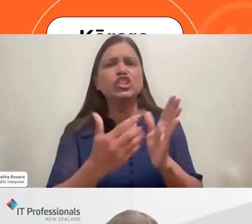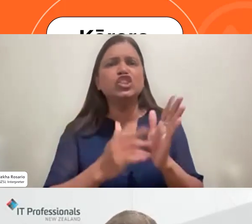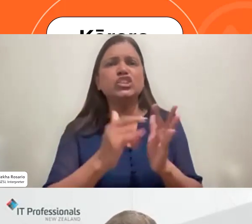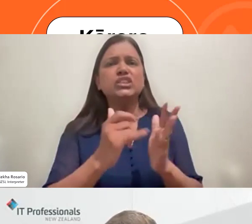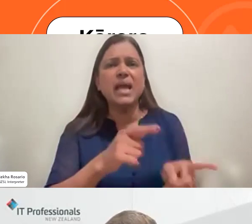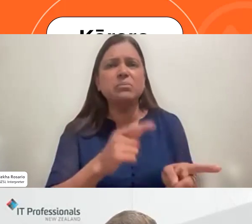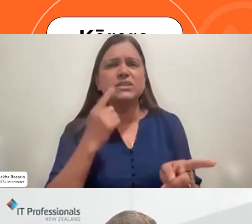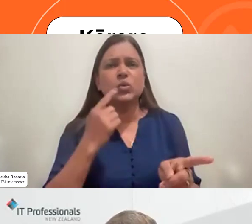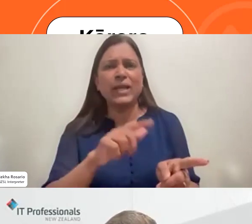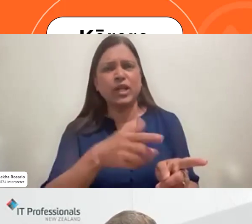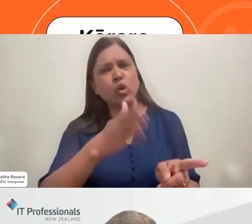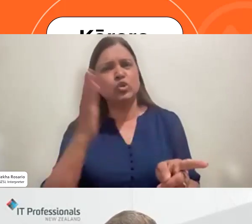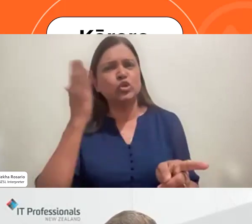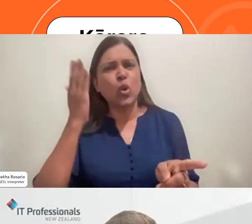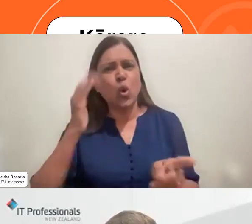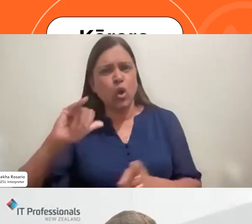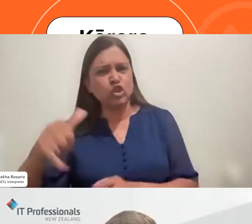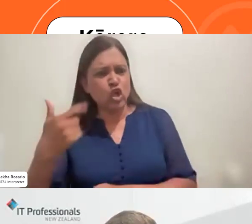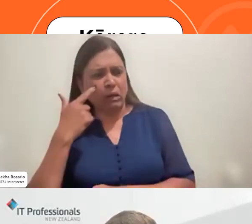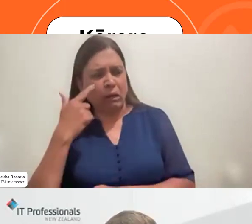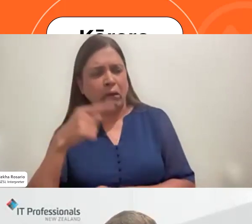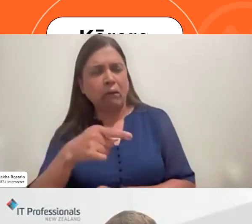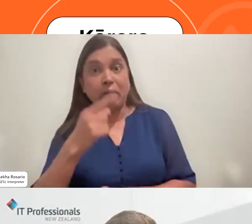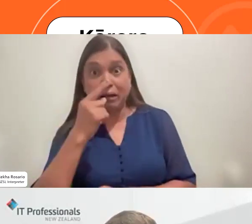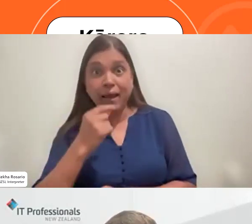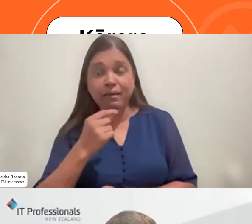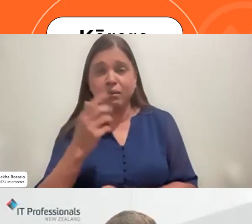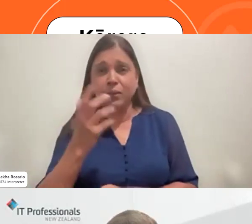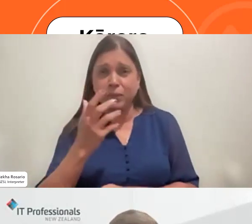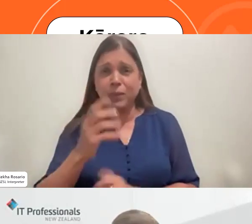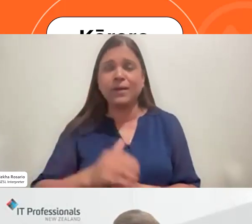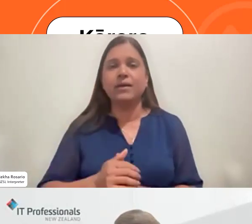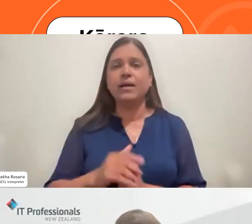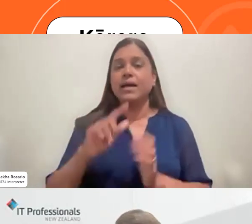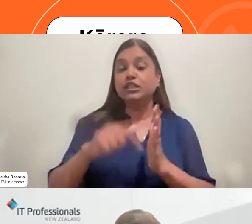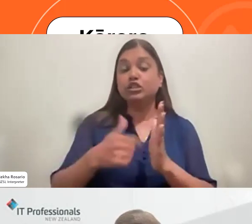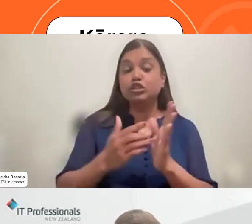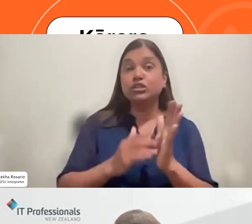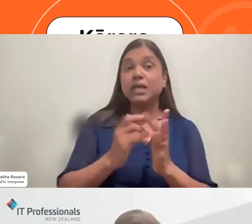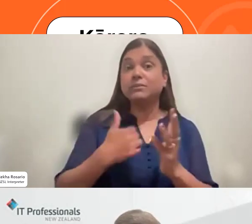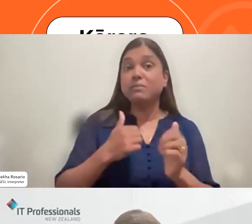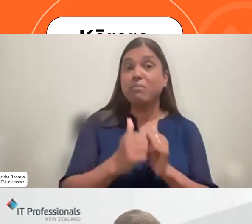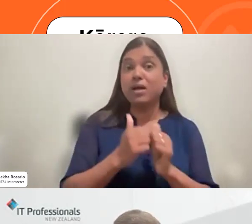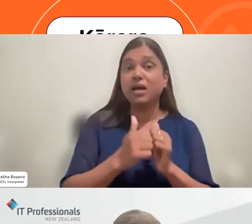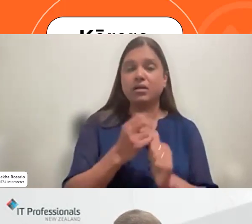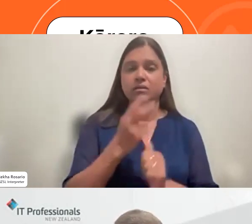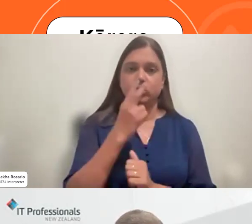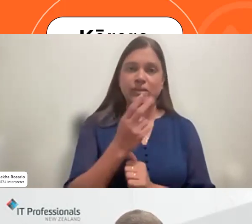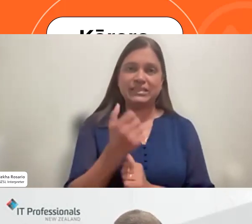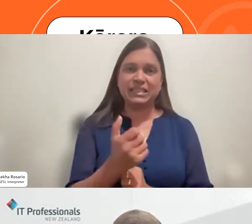time. But more so, James is now 20, he's 26.